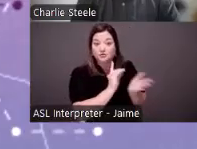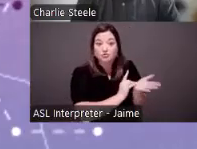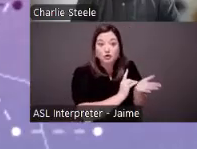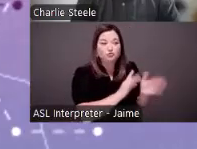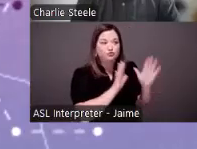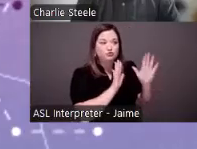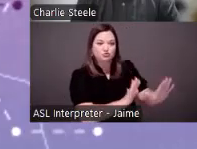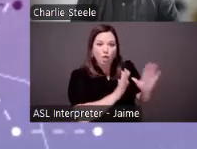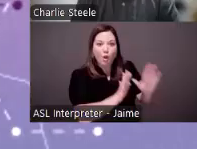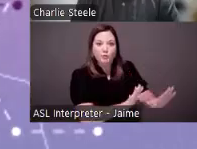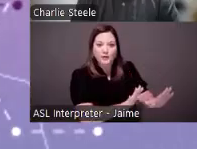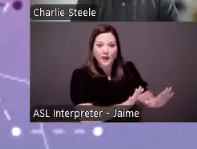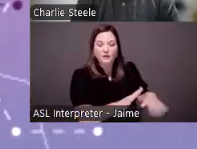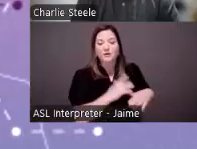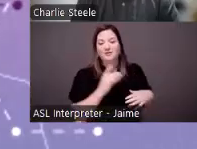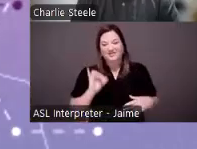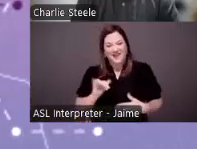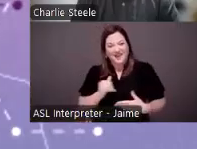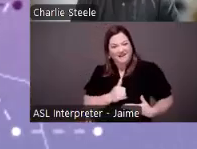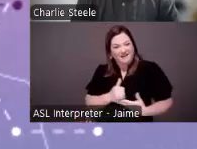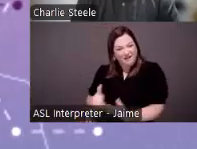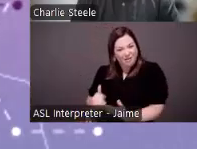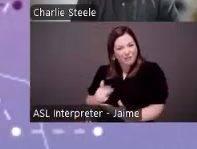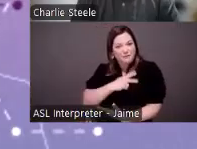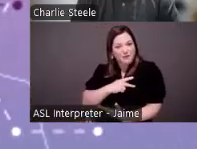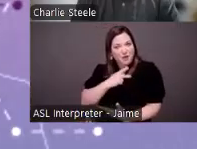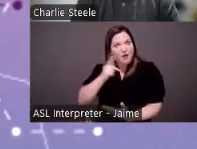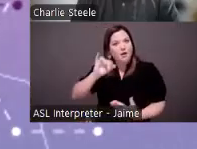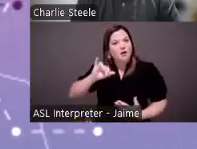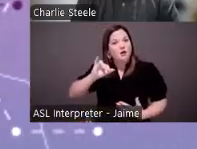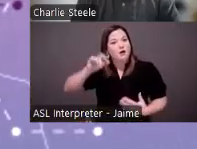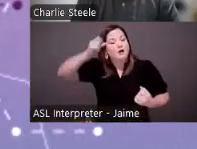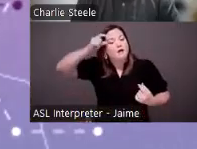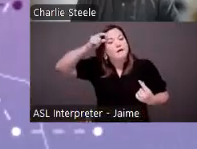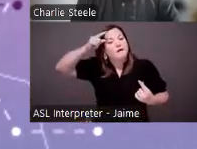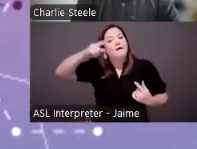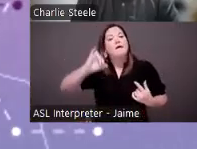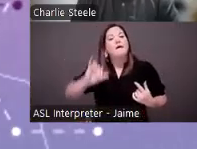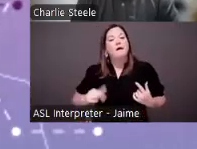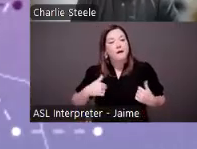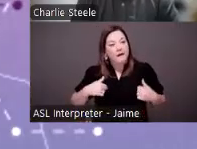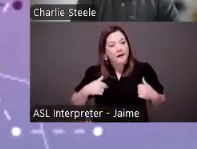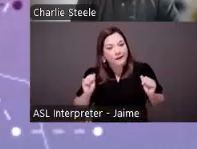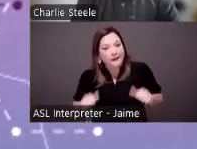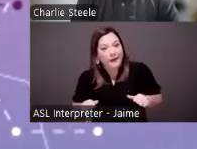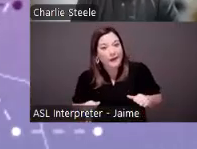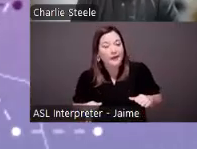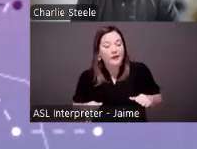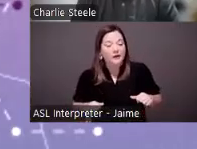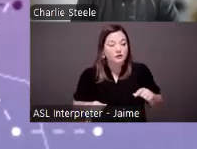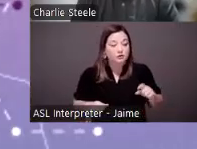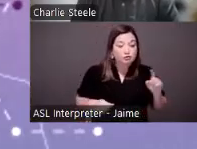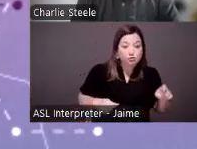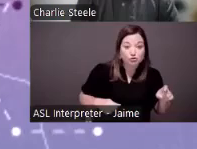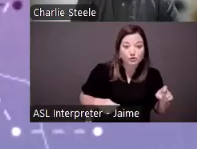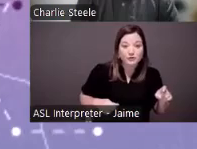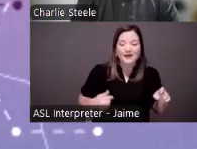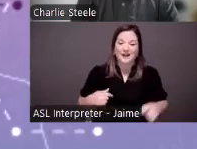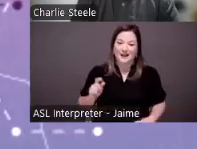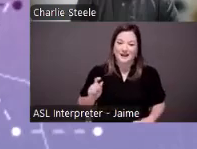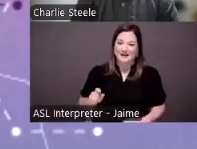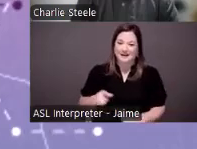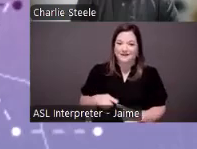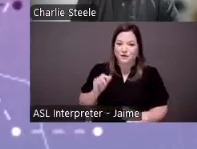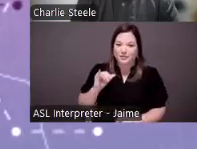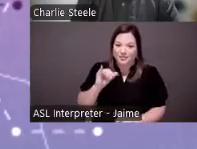helps patients understand what they can, should, and need from an encounter and